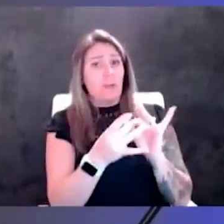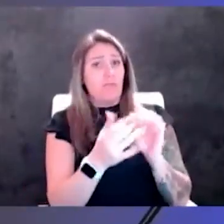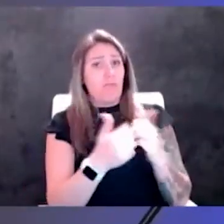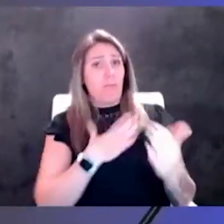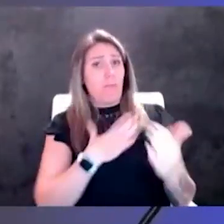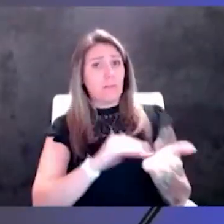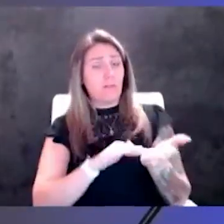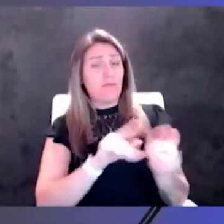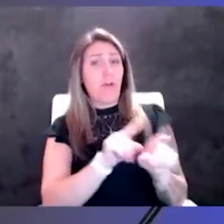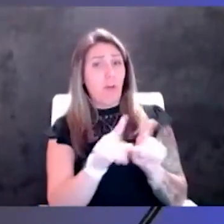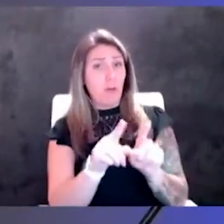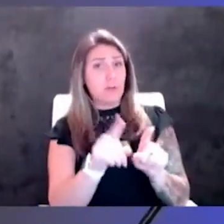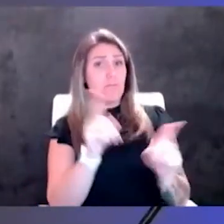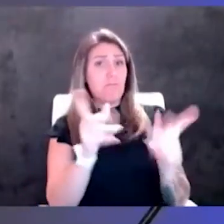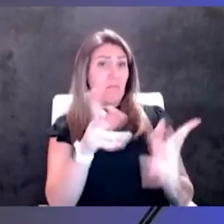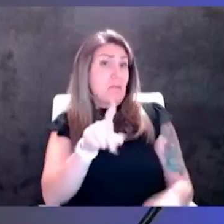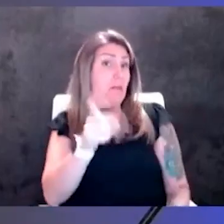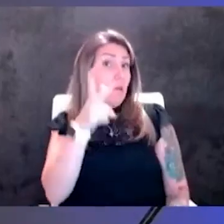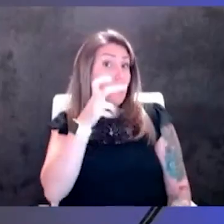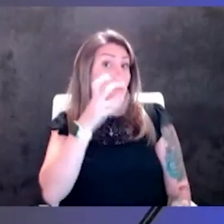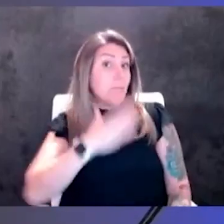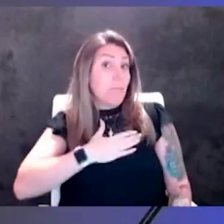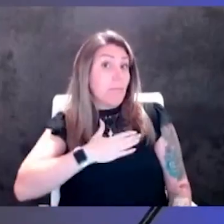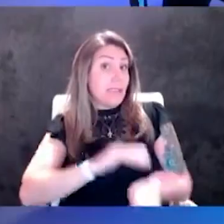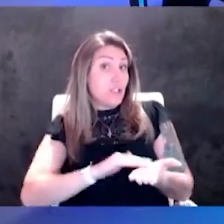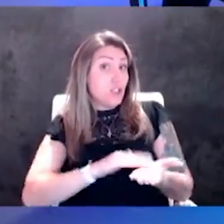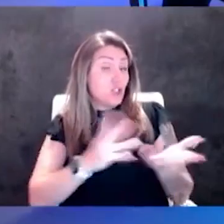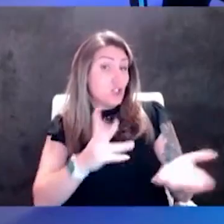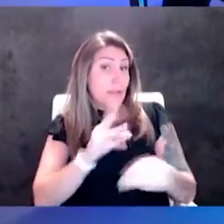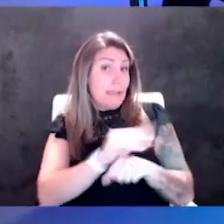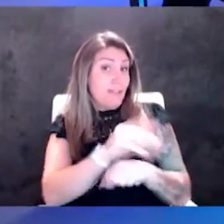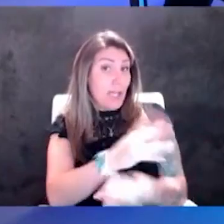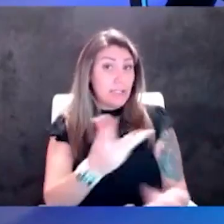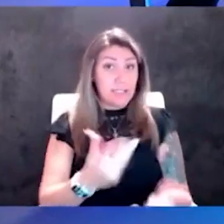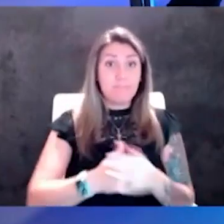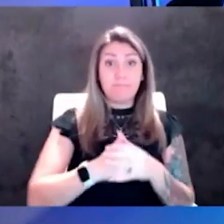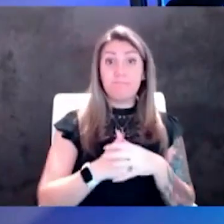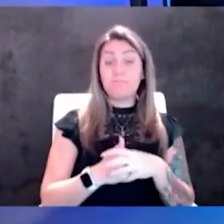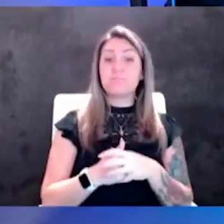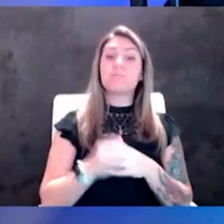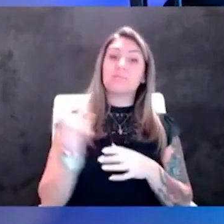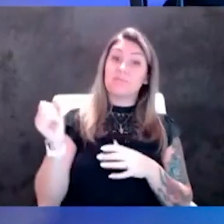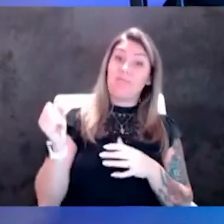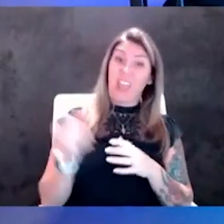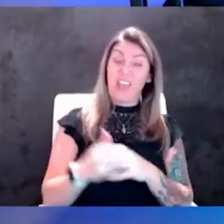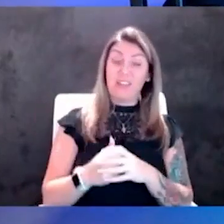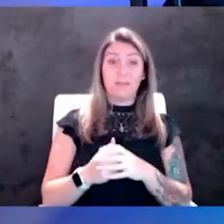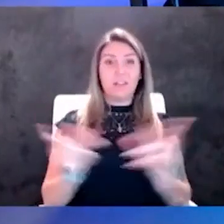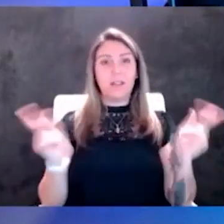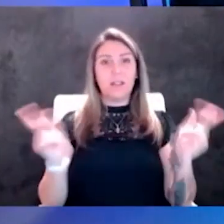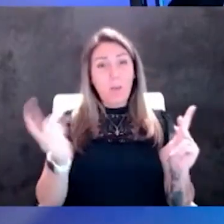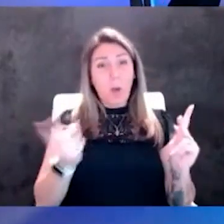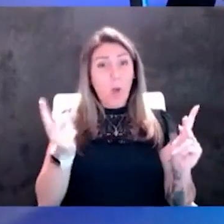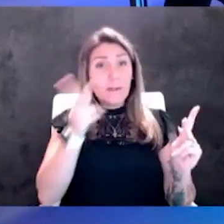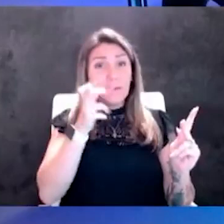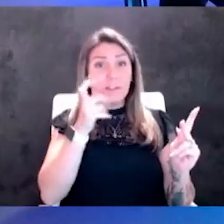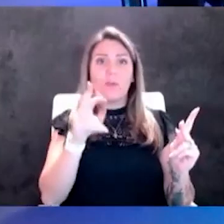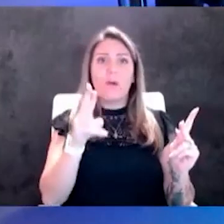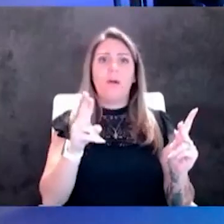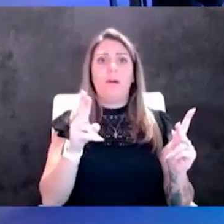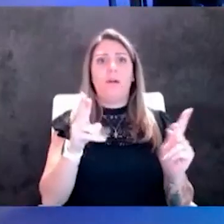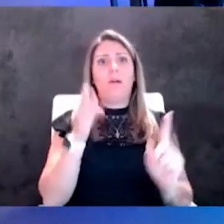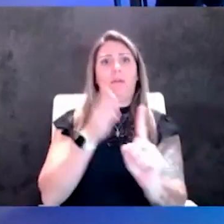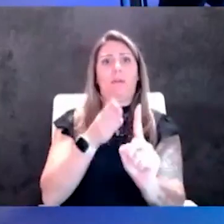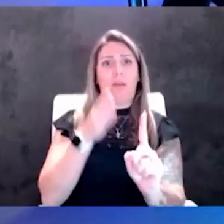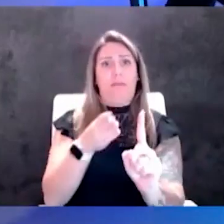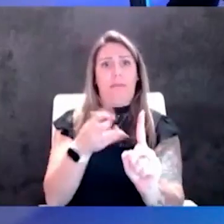perhaps listen to this advice. Yeah, so important, Steve. And do people always listen, or they keep saying to you, I want a drug, give